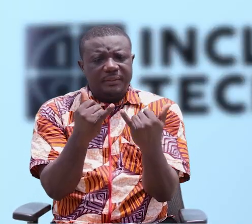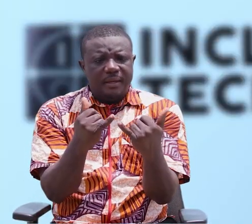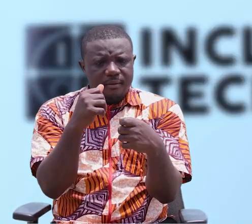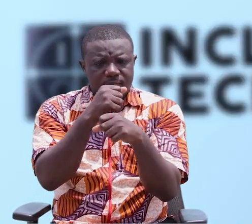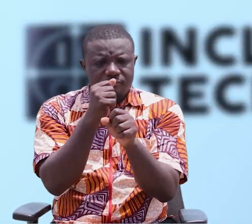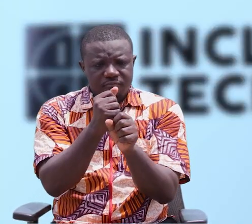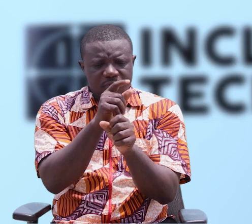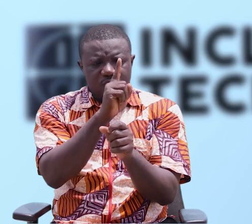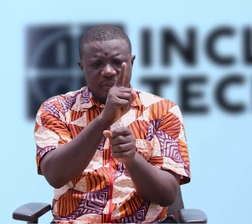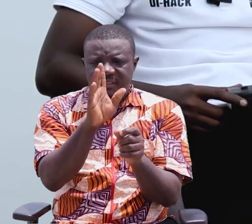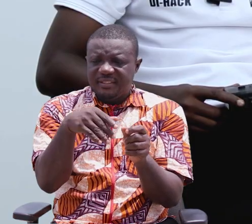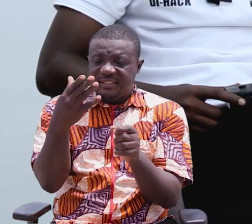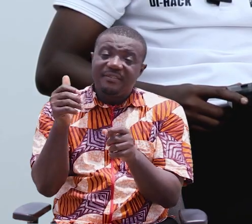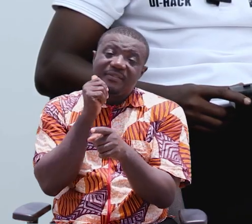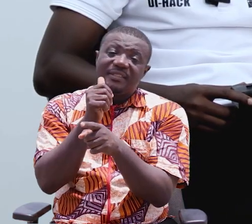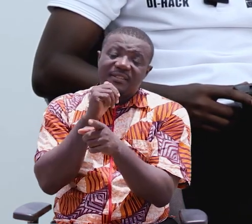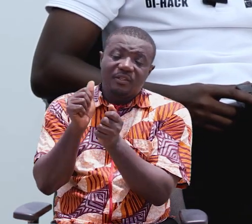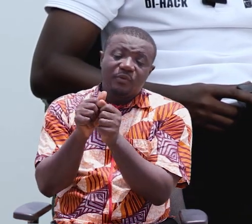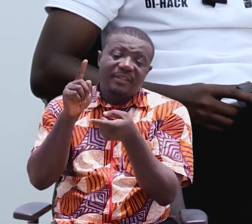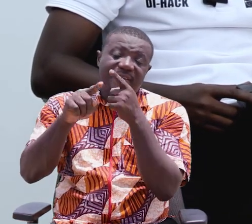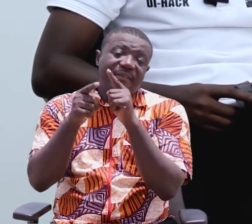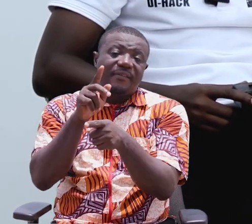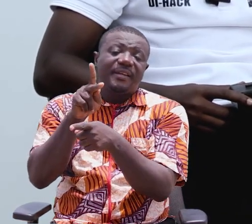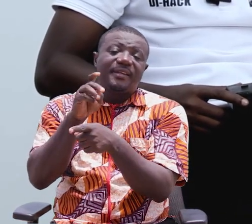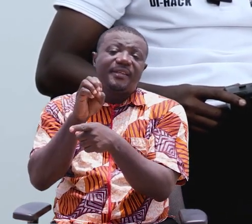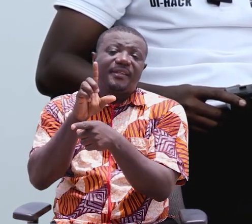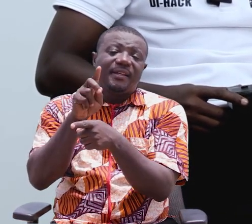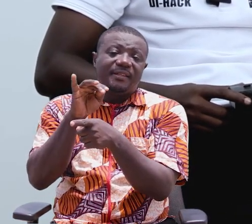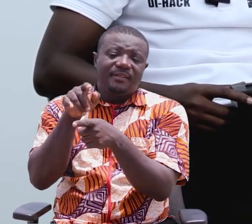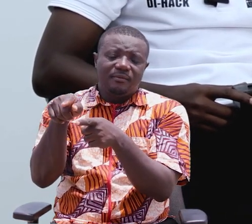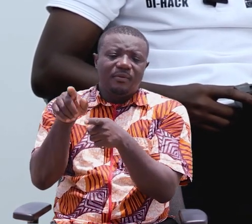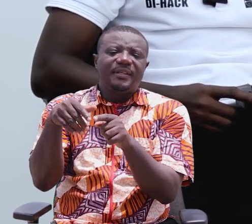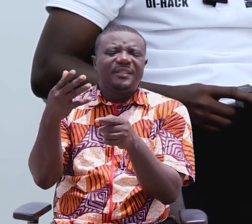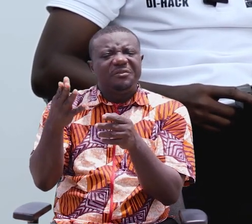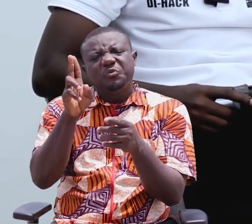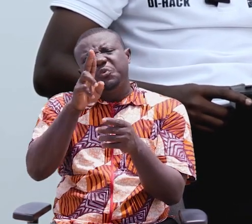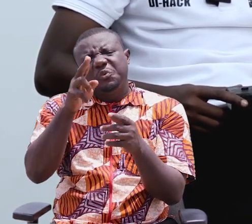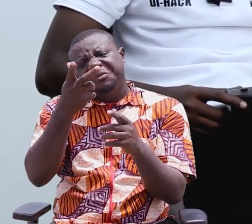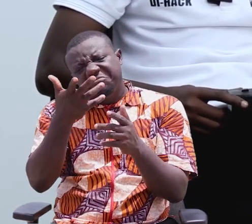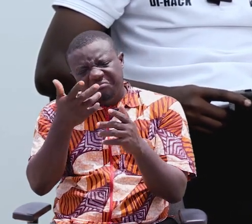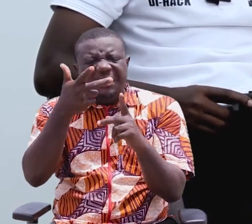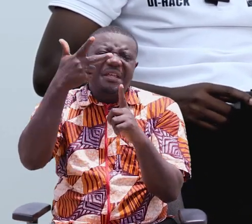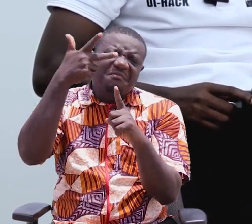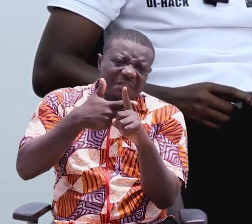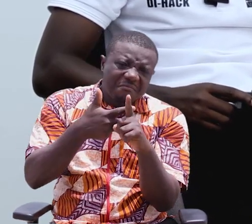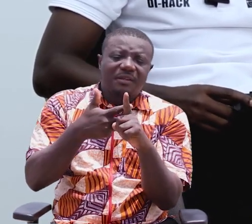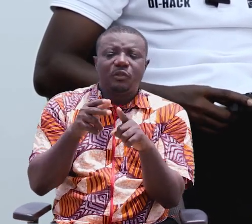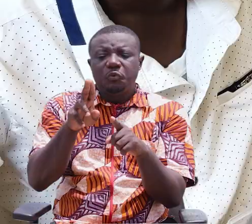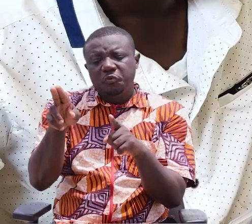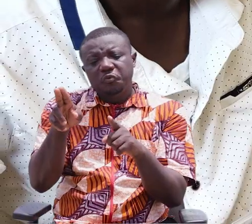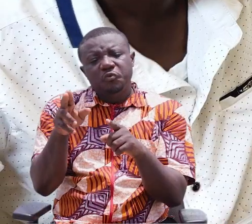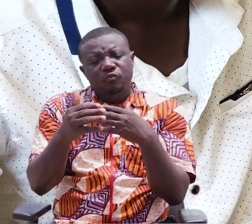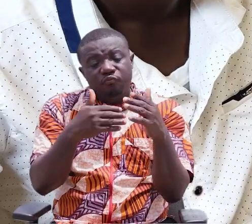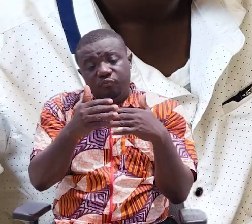models and we gave it to Kekeli, where together with her friend, they used the device for close to 3 months and assessed how it